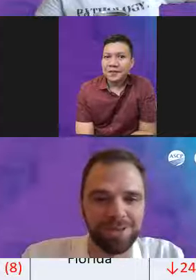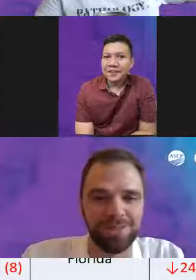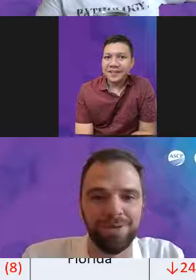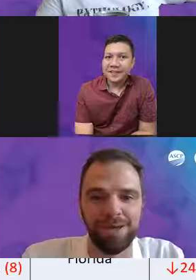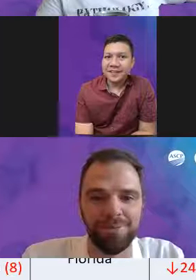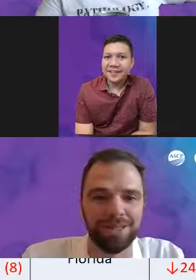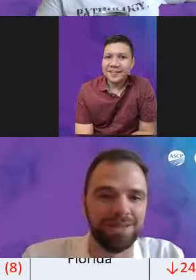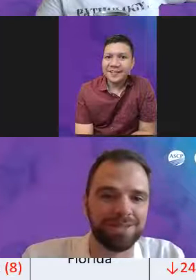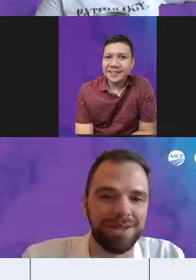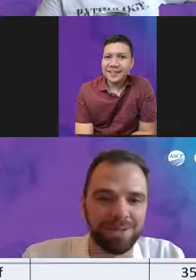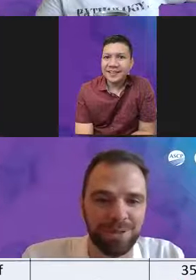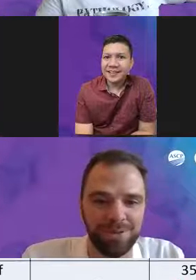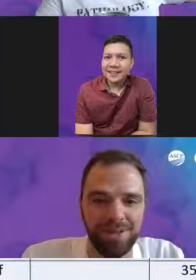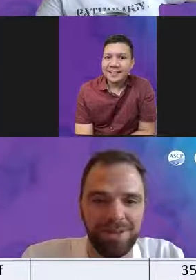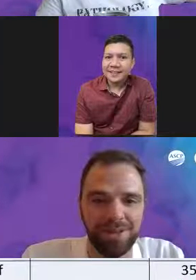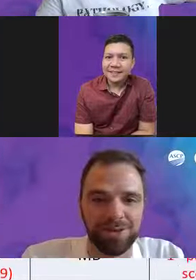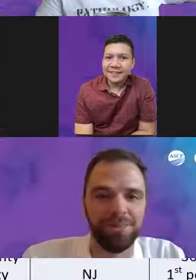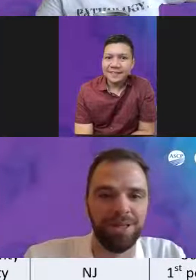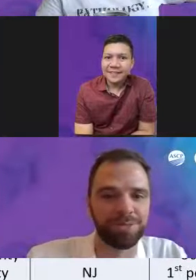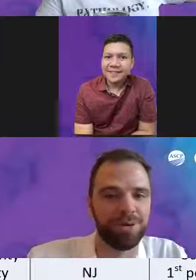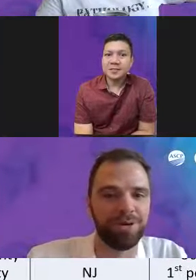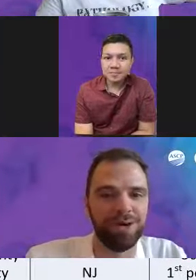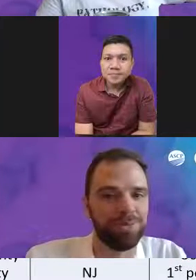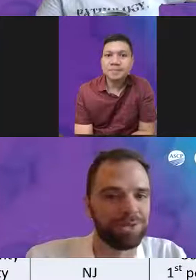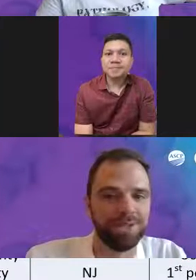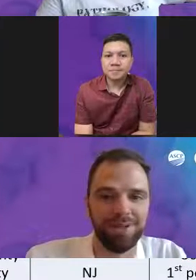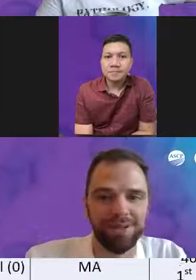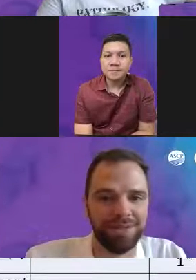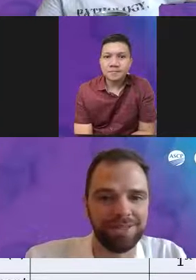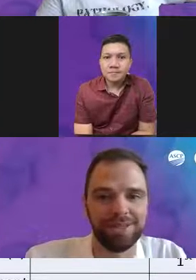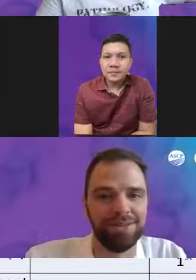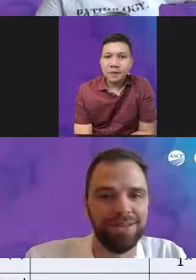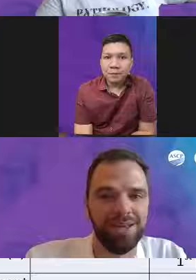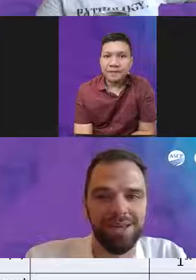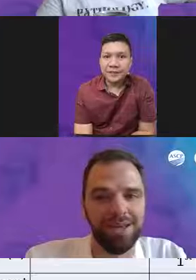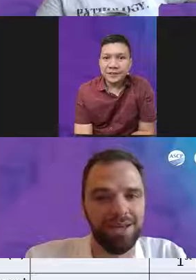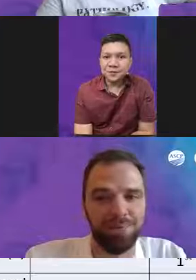at Houston Methodist Hospital, their MLS program, they're still on the hunt.